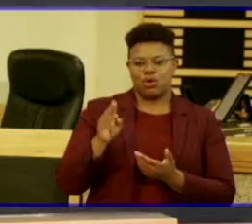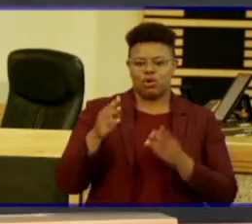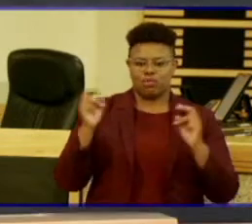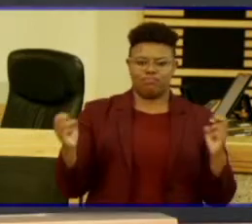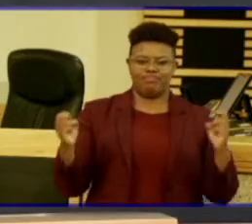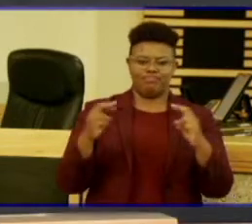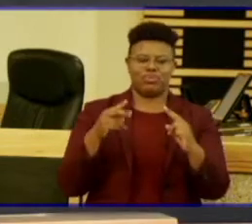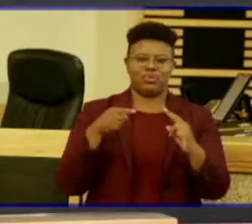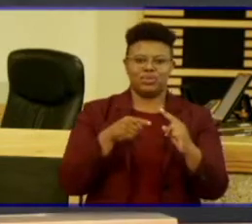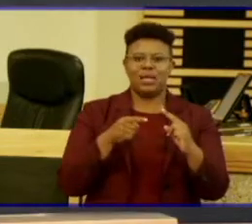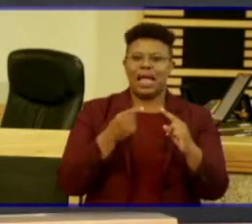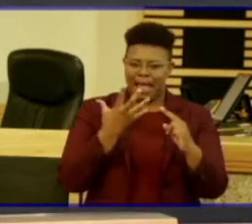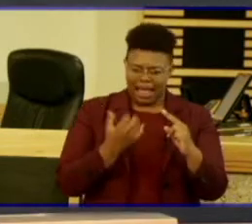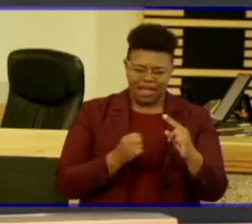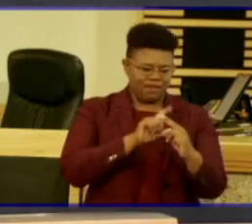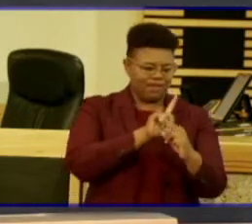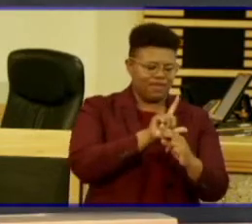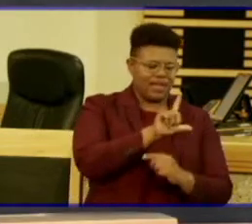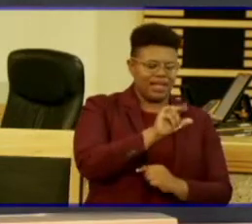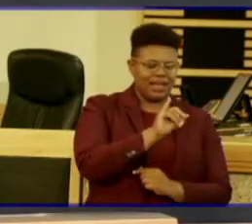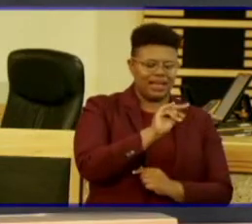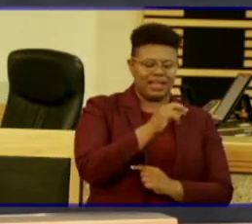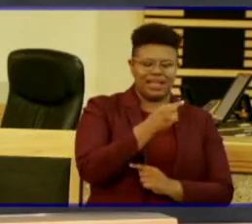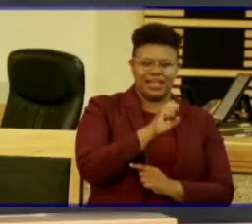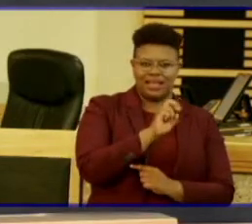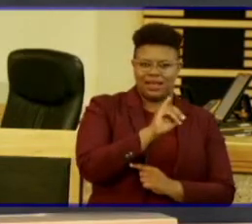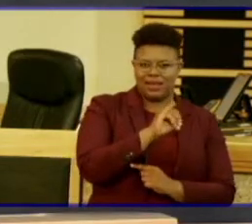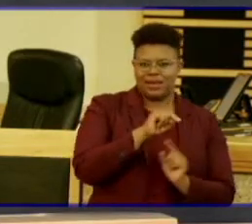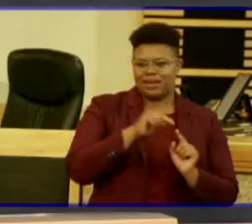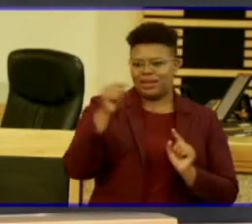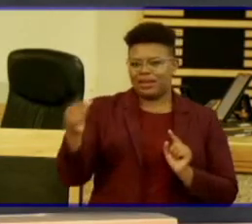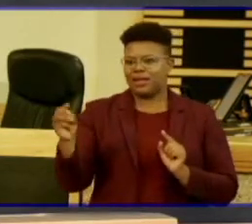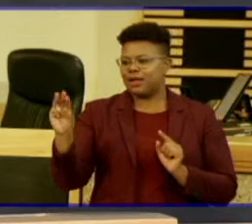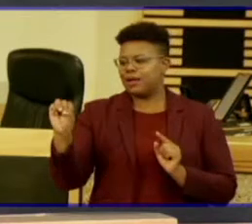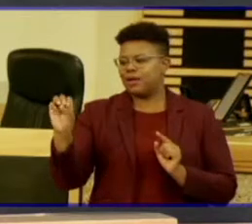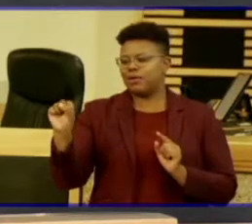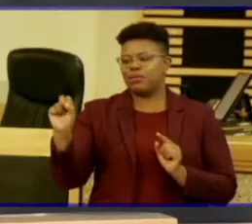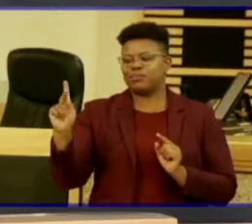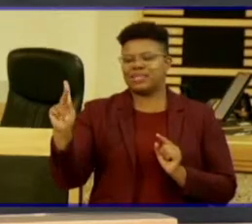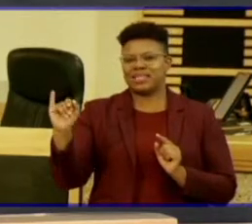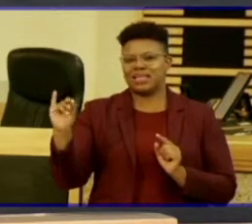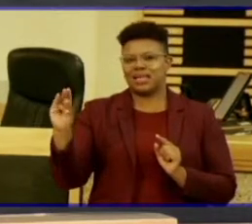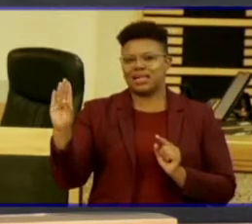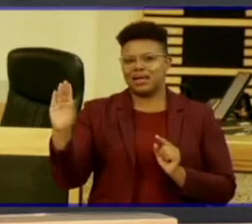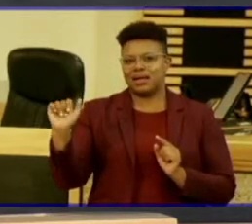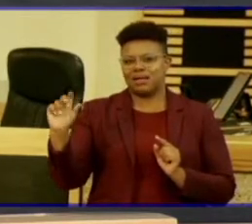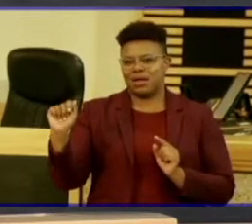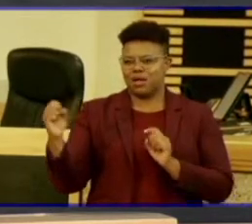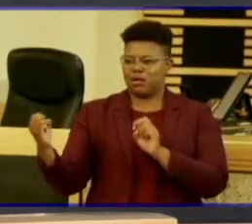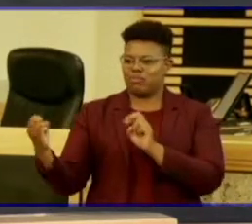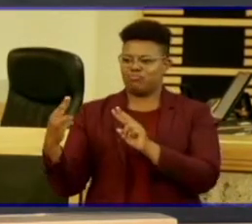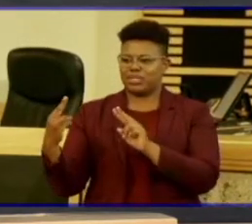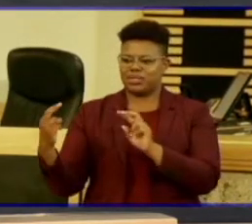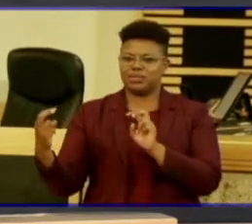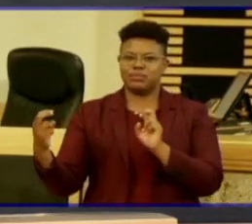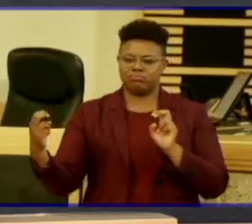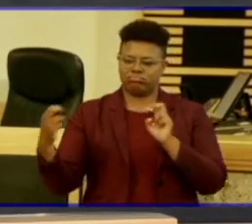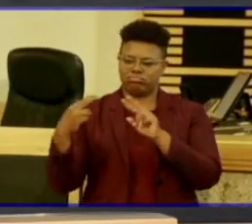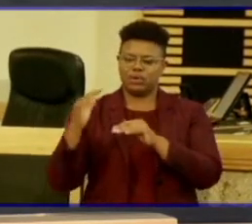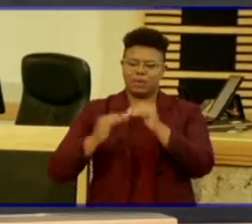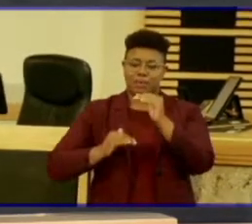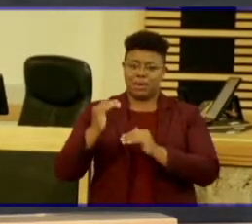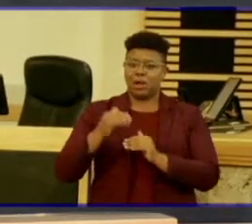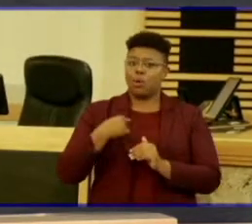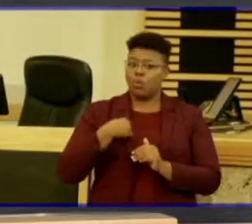from Lingeni to Msikaba Bridge and from Msikaba Bridge to Mtendu Bridge. We are committed to